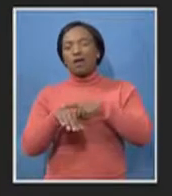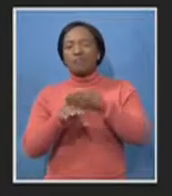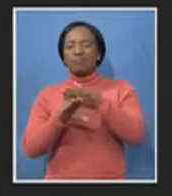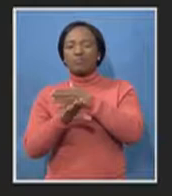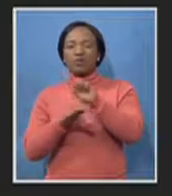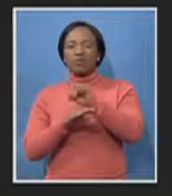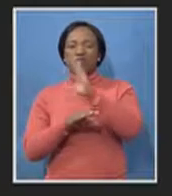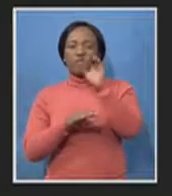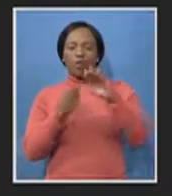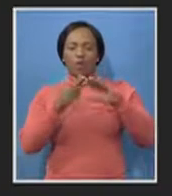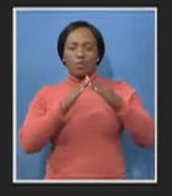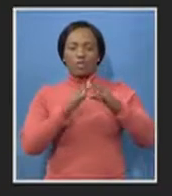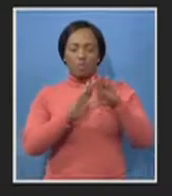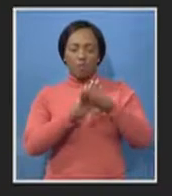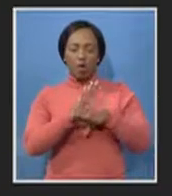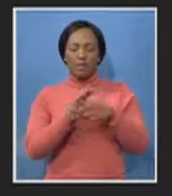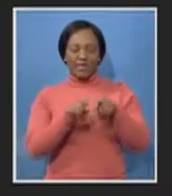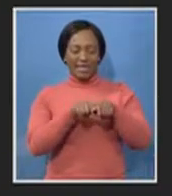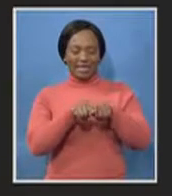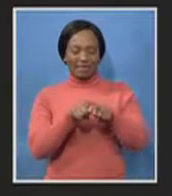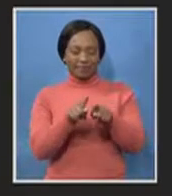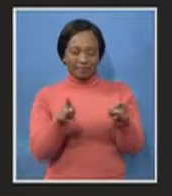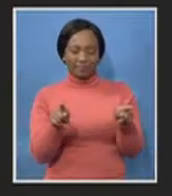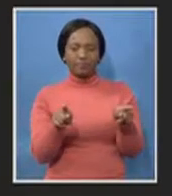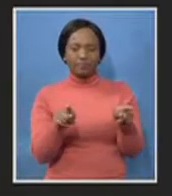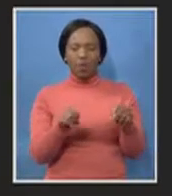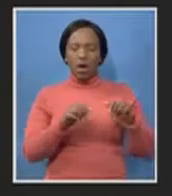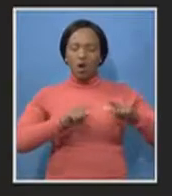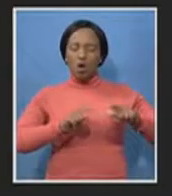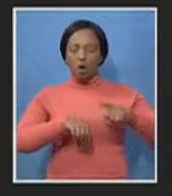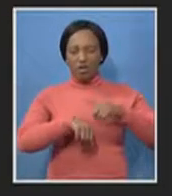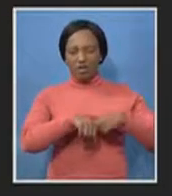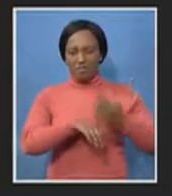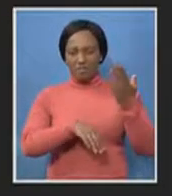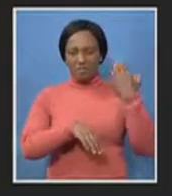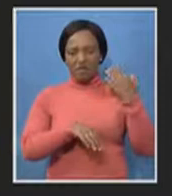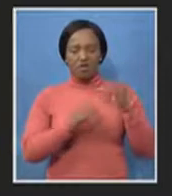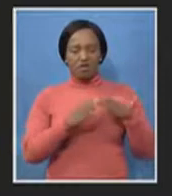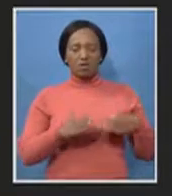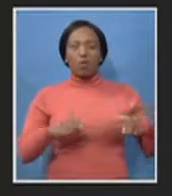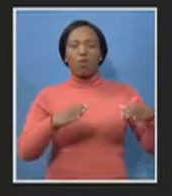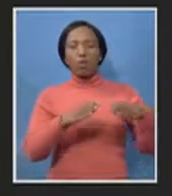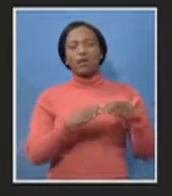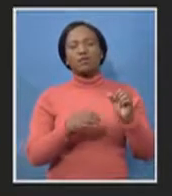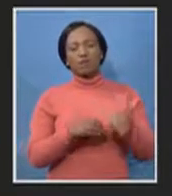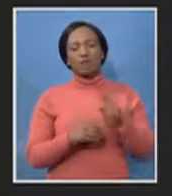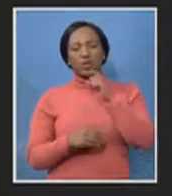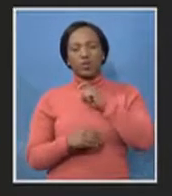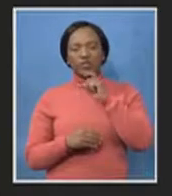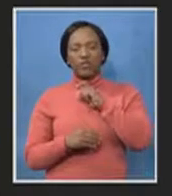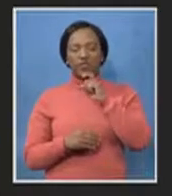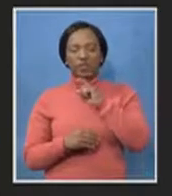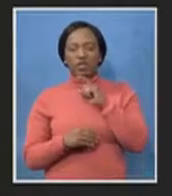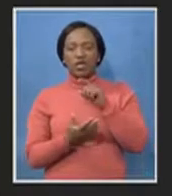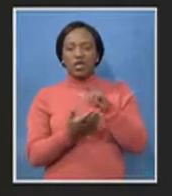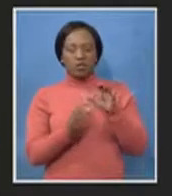the prevalence was very low. And pooling was very useful because, as I said, it saved reagents, it saved take time,